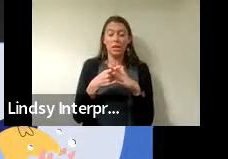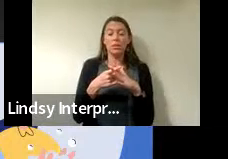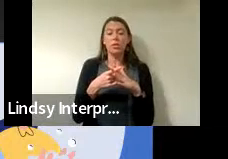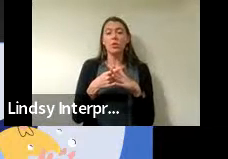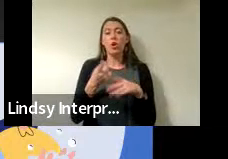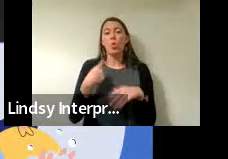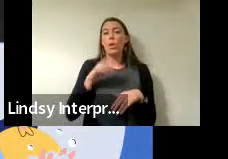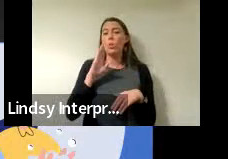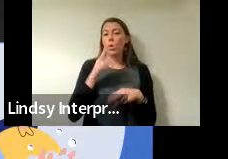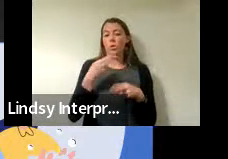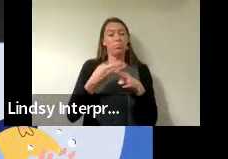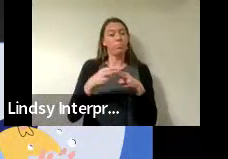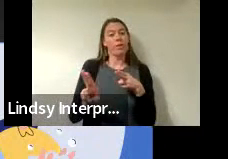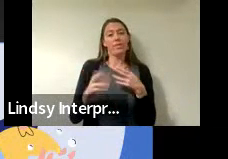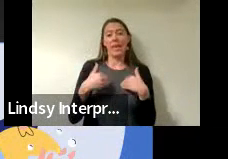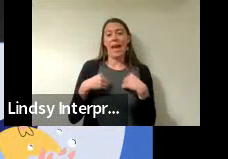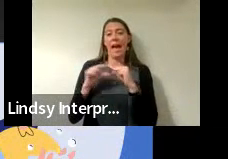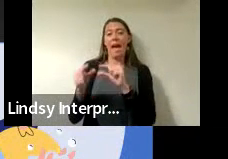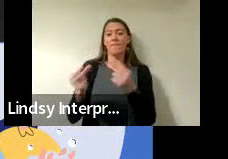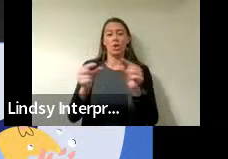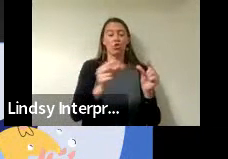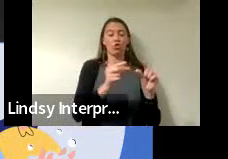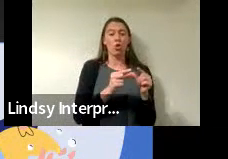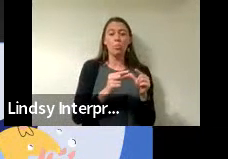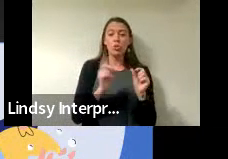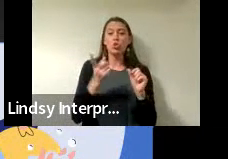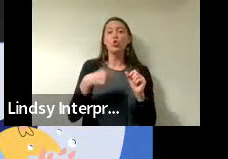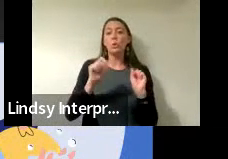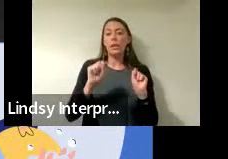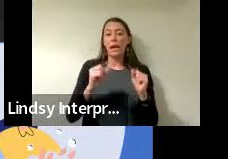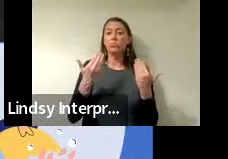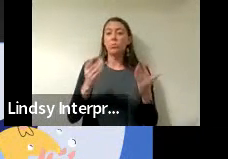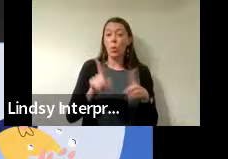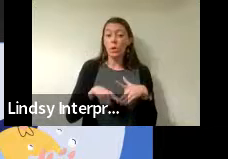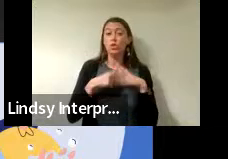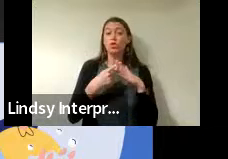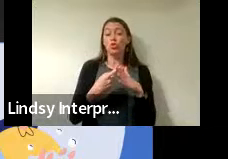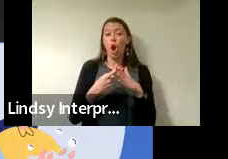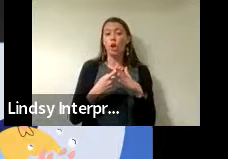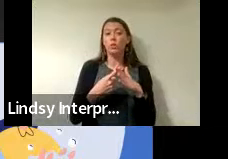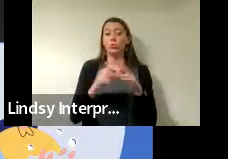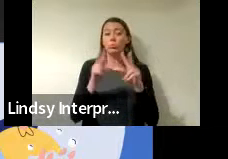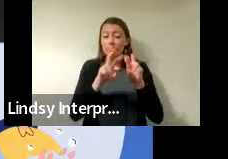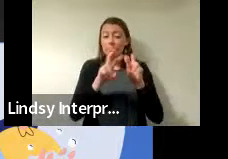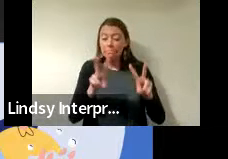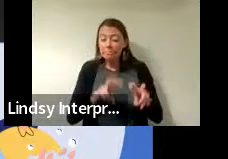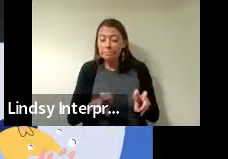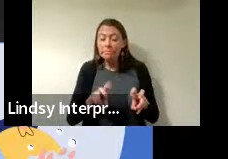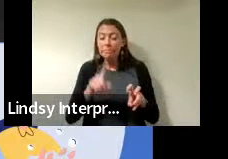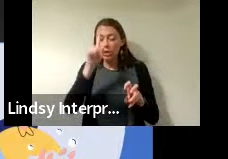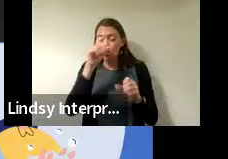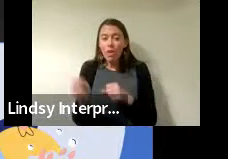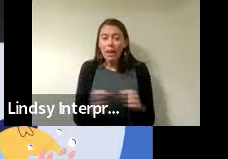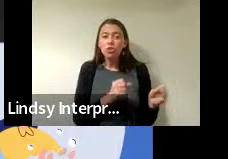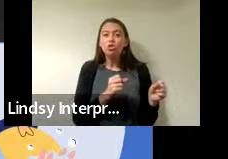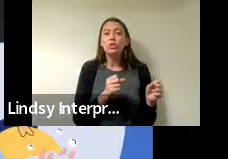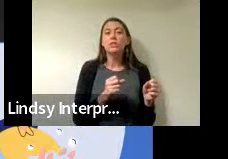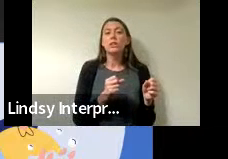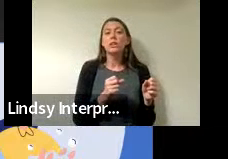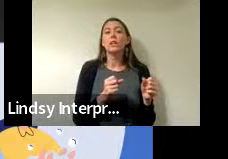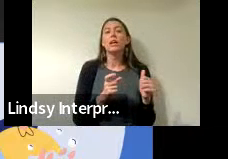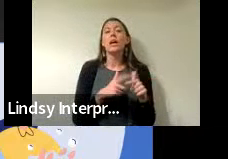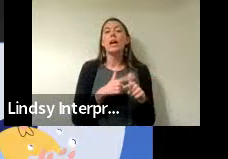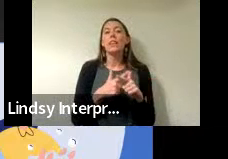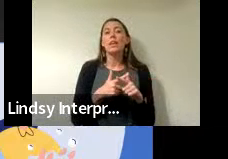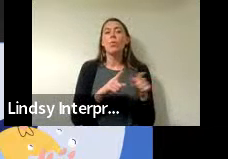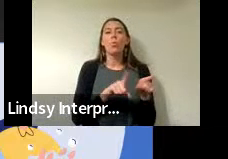very briefly, just long enough so you can get a sense of looking at the strategies, look at the little, we have these jam boards where